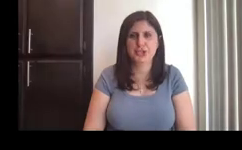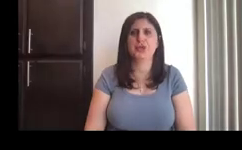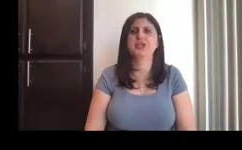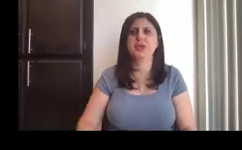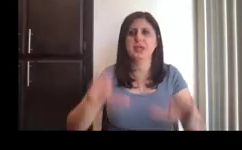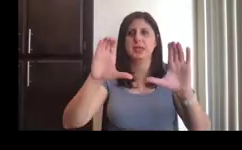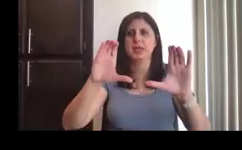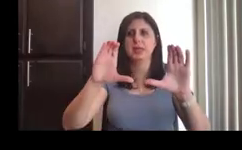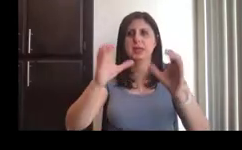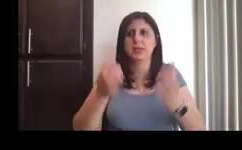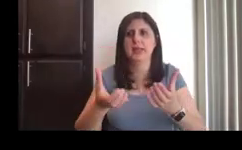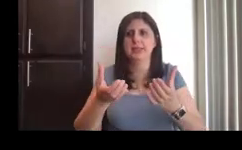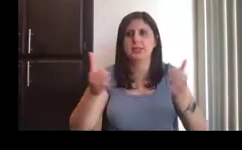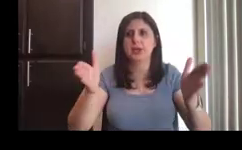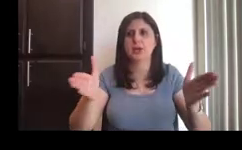Classroom, you should know this one.